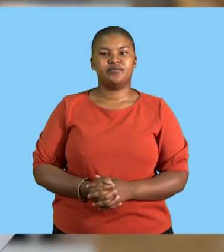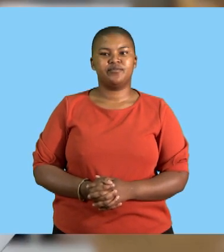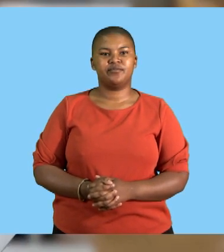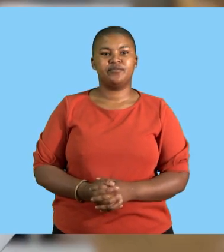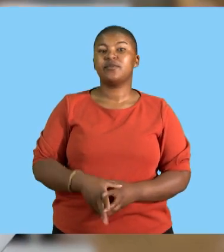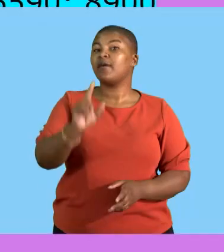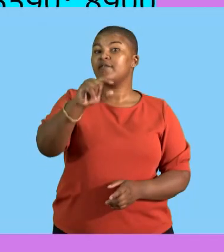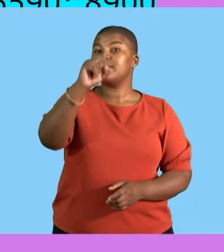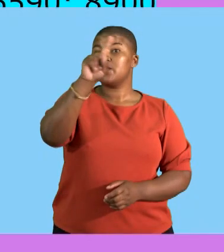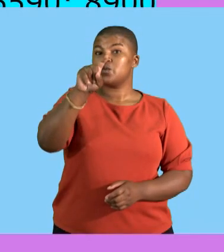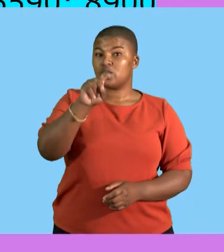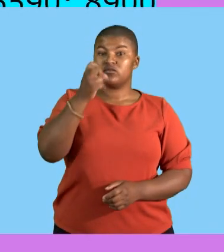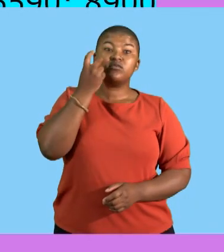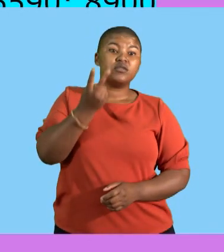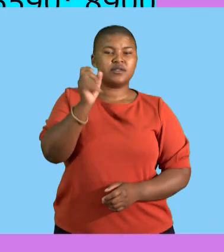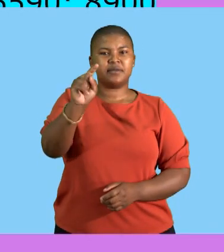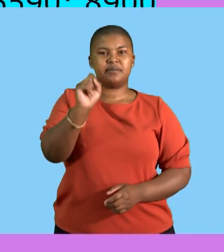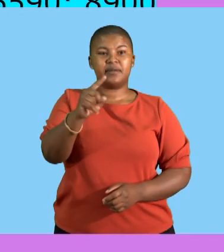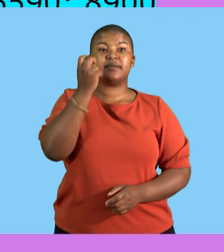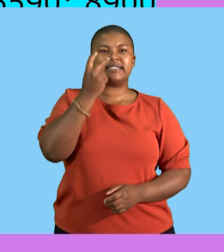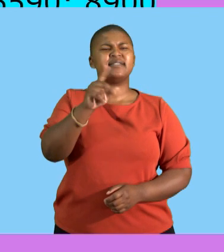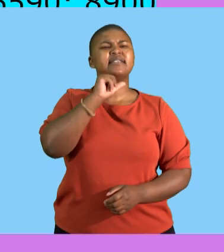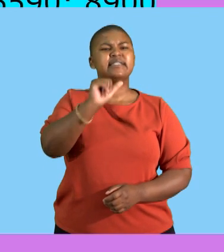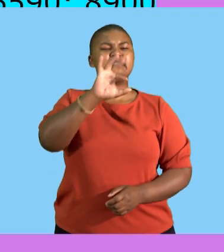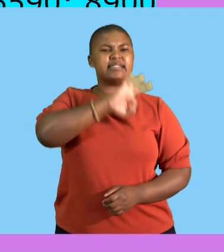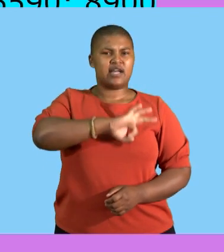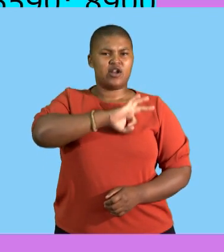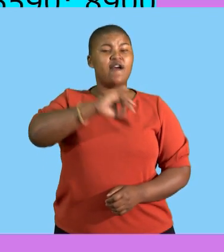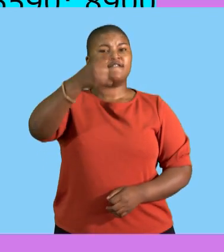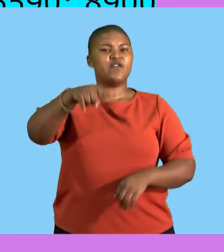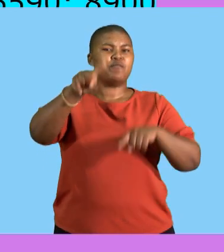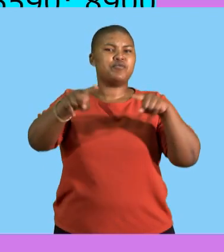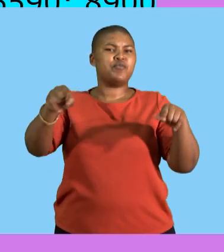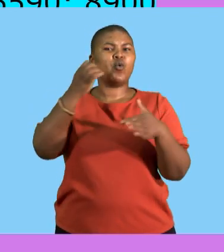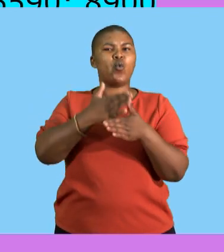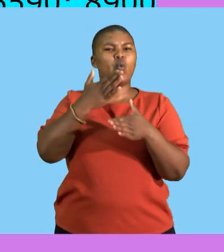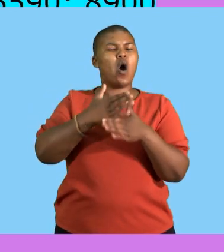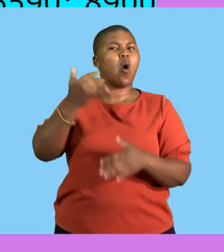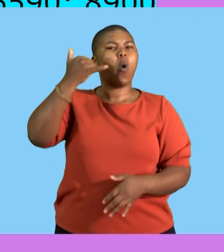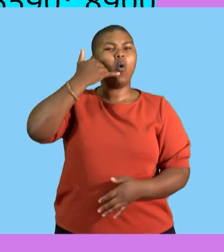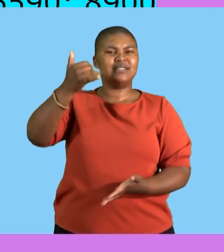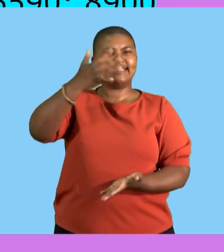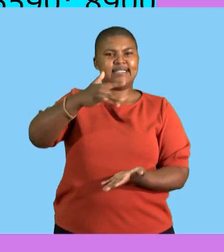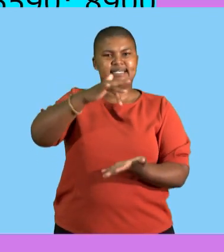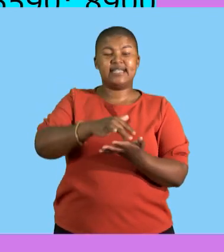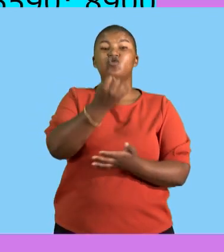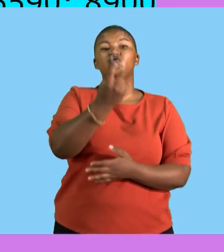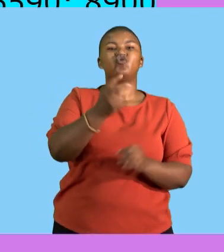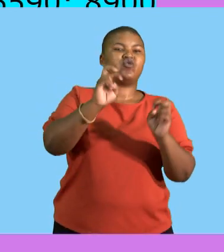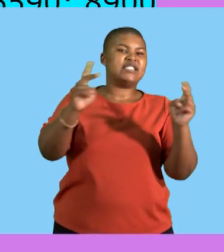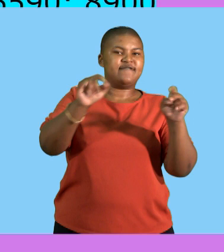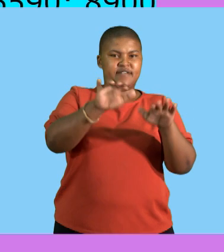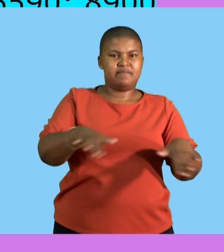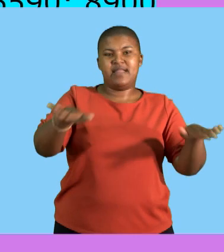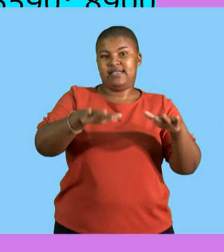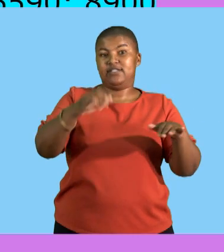Now, the first question that is given to us, the following are the salaries of employees working at a call center in 2